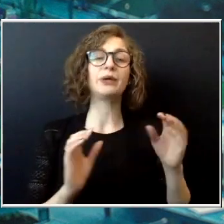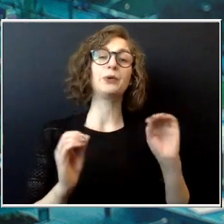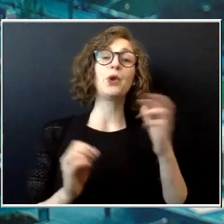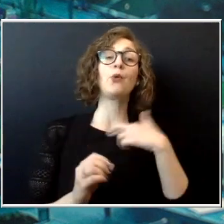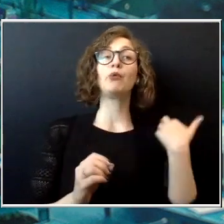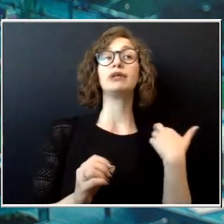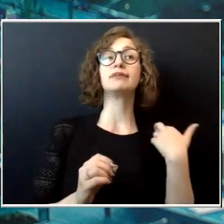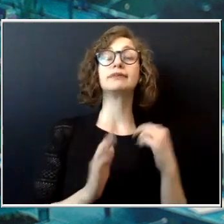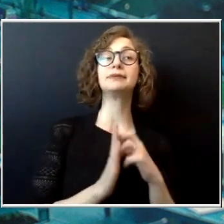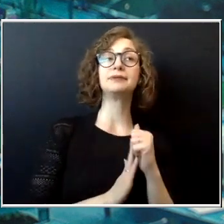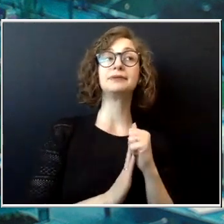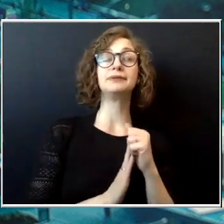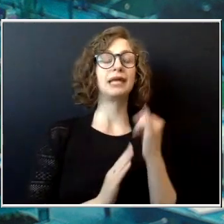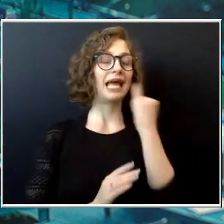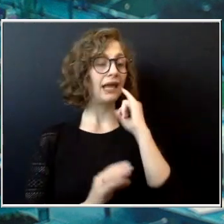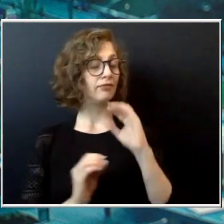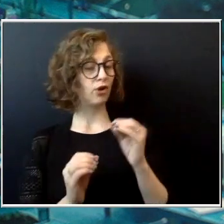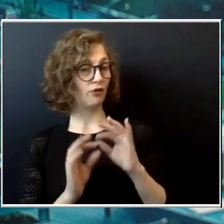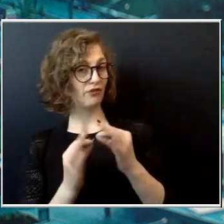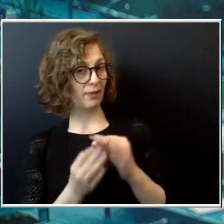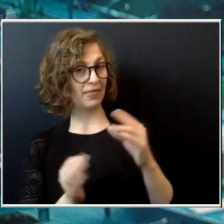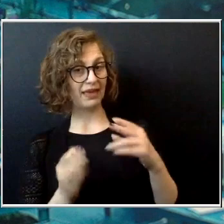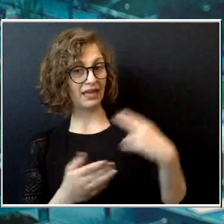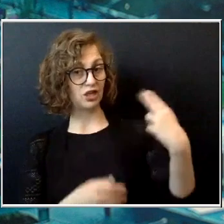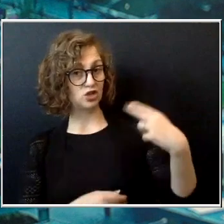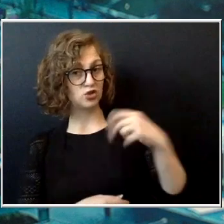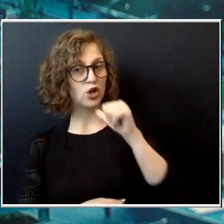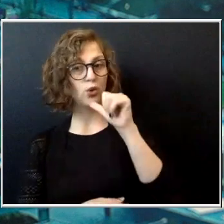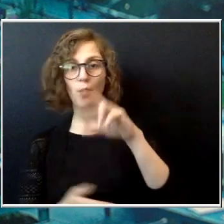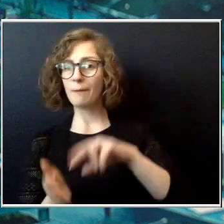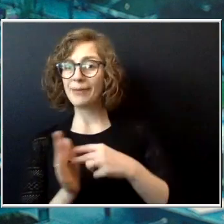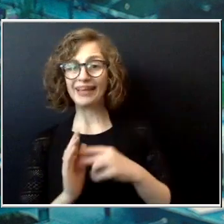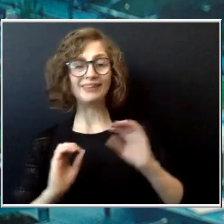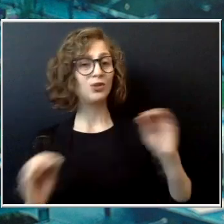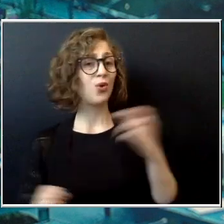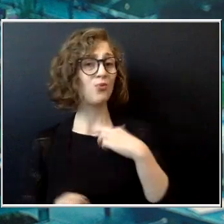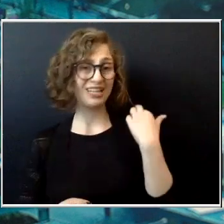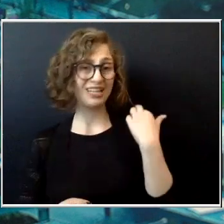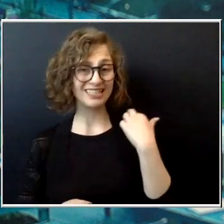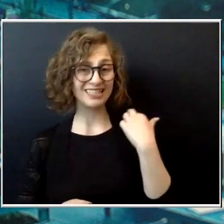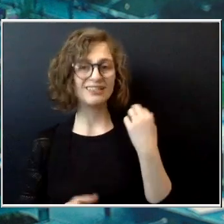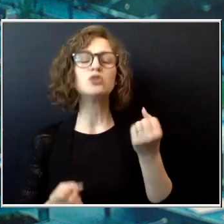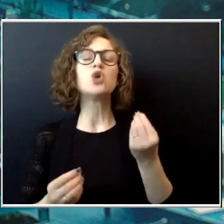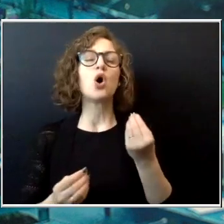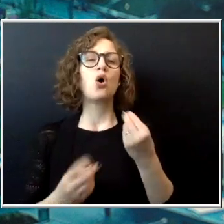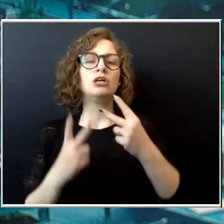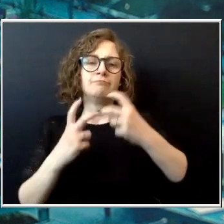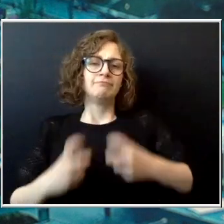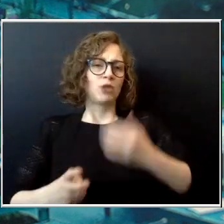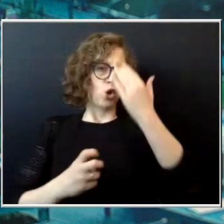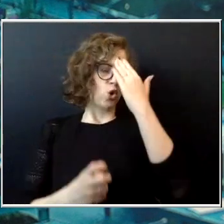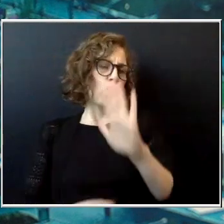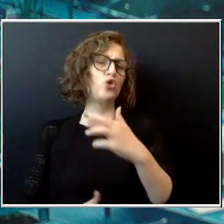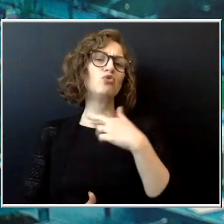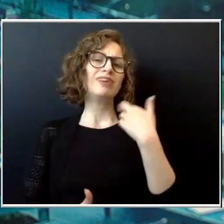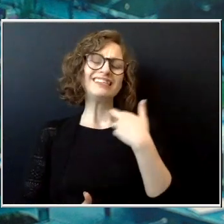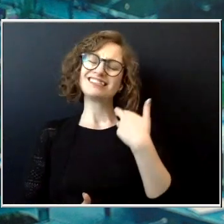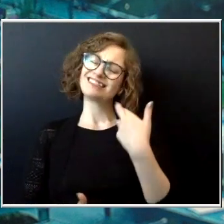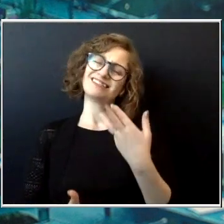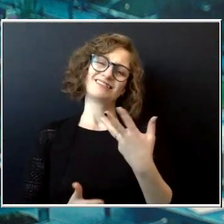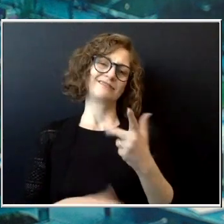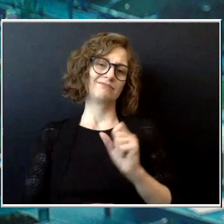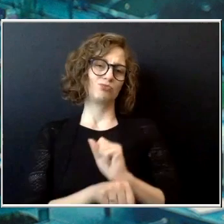no risk of cancer. So just know your risk. Knowledge is power. Work on the lifestyle modifications to lower your risk